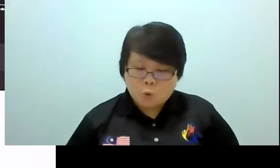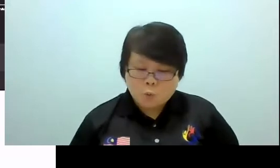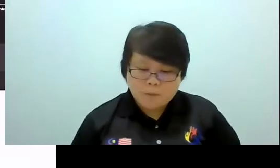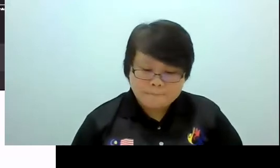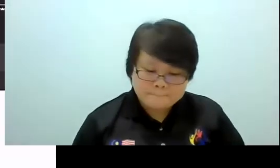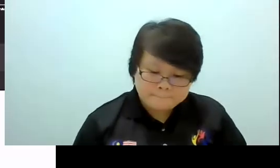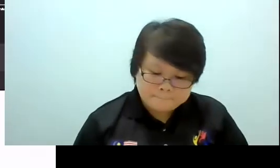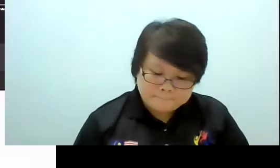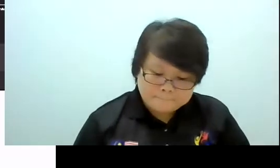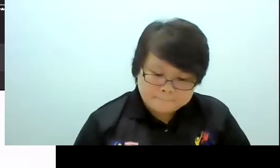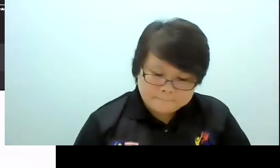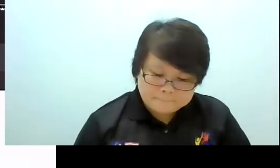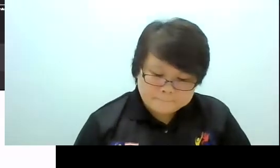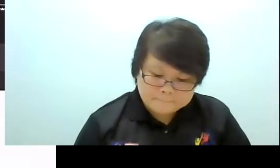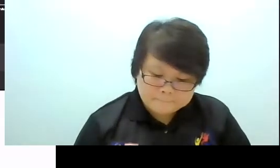window.